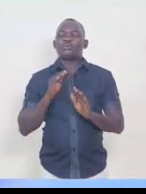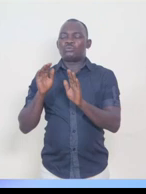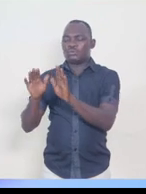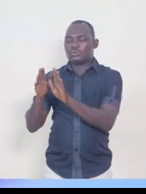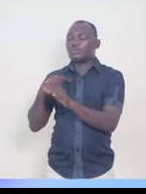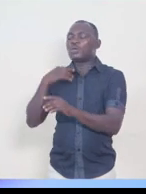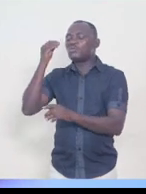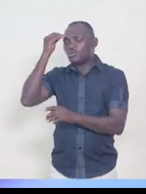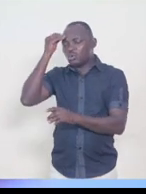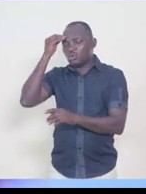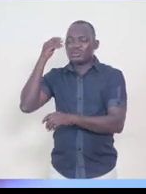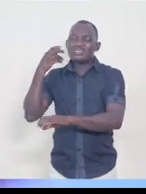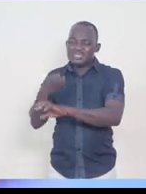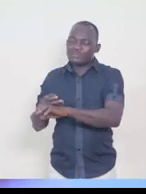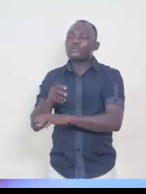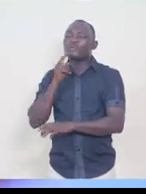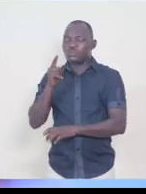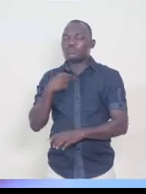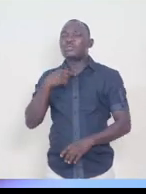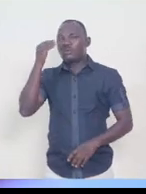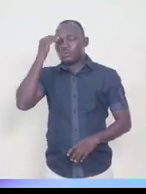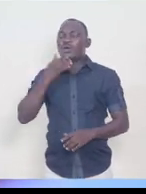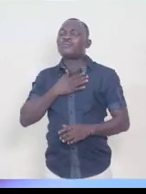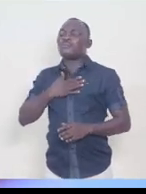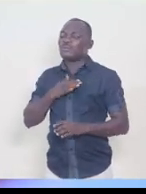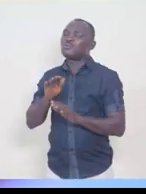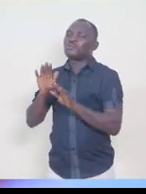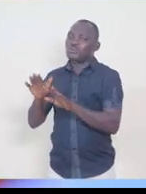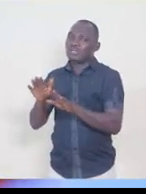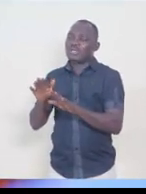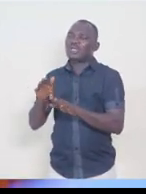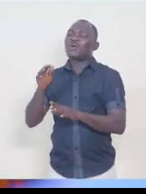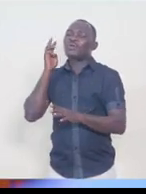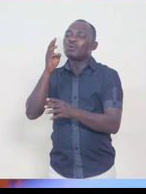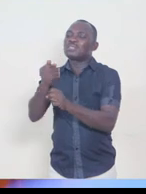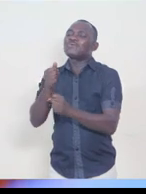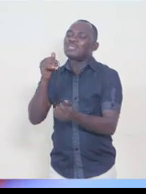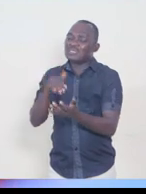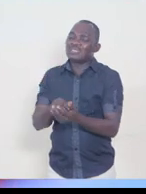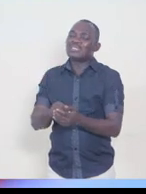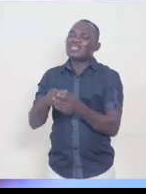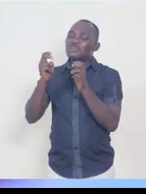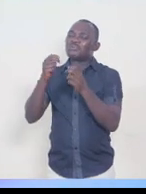See, I know it's very difficult. Okay, please eat. We will definitely go through this together. Please.